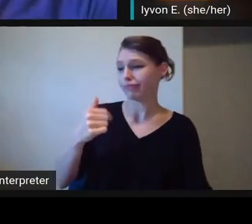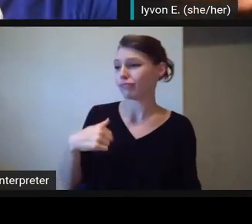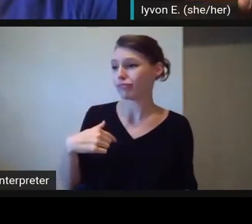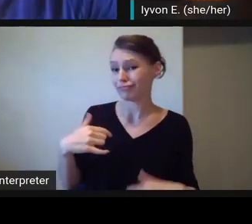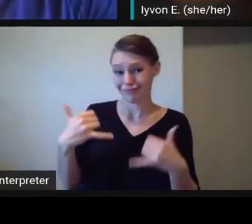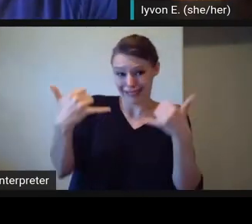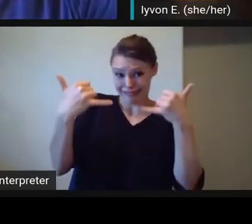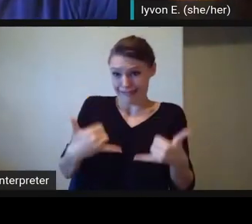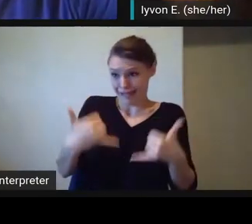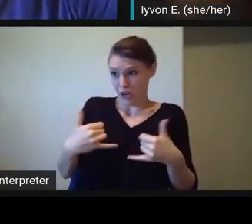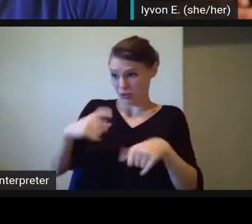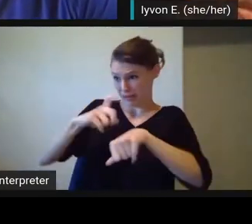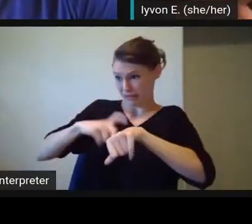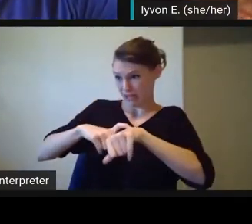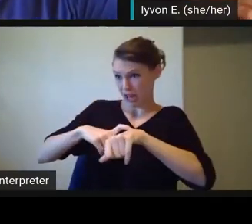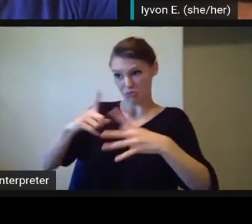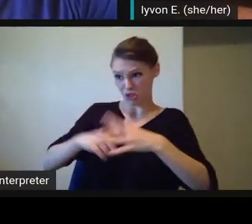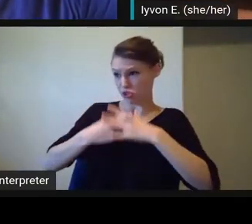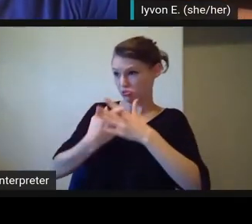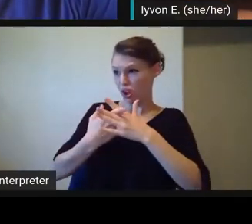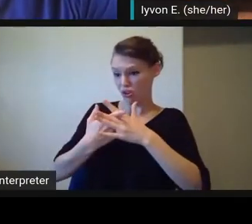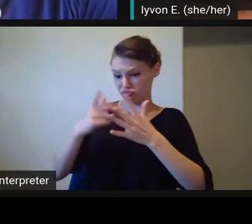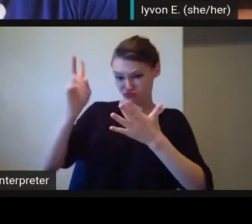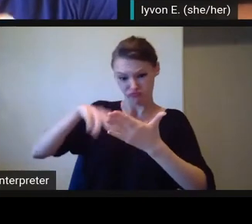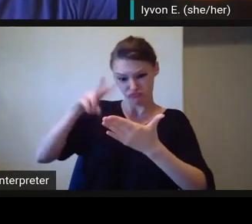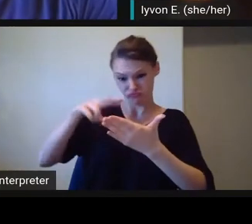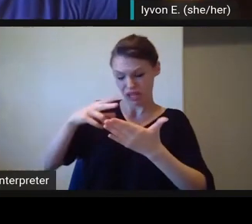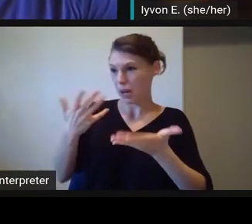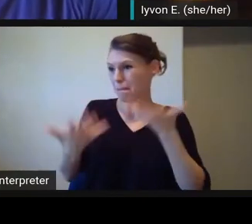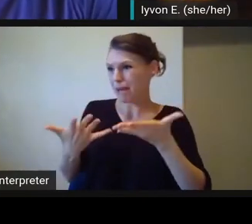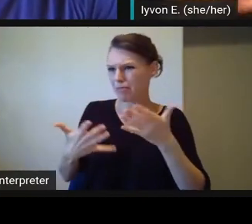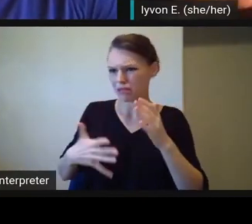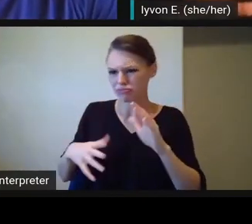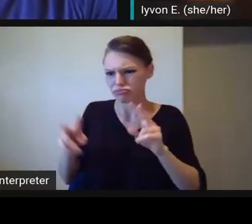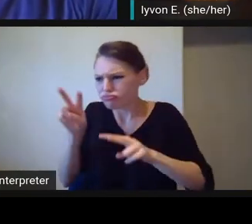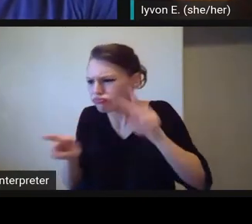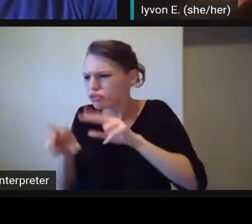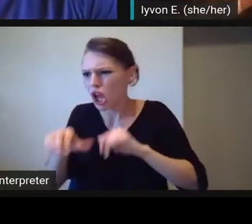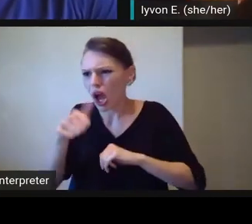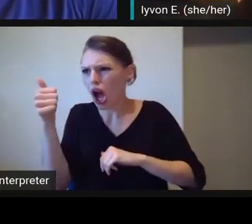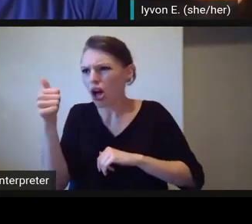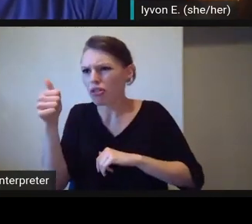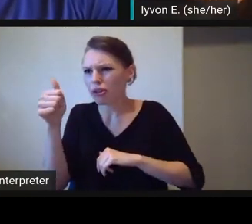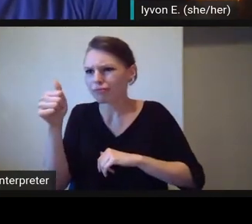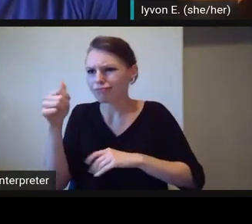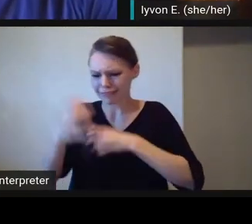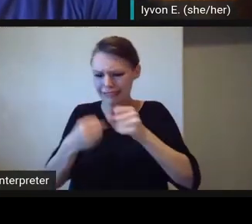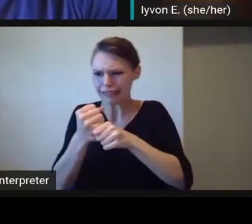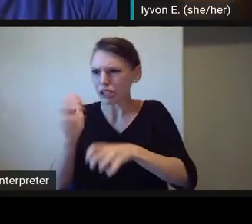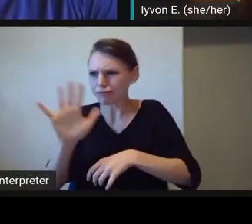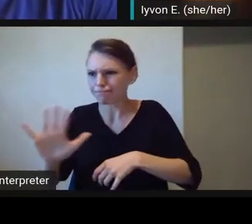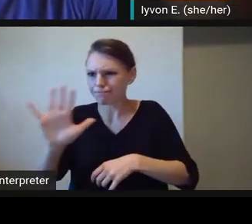reading off, you know, something academic about a playwright or, you know, looking up costumes from another period, like, you can be